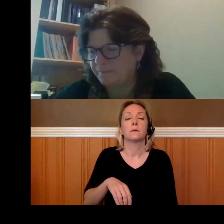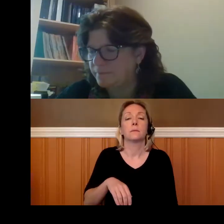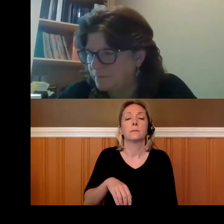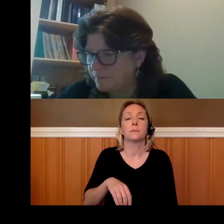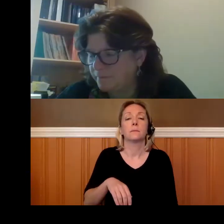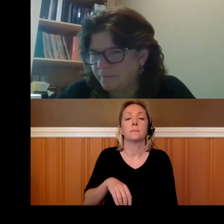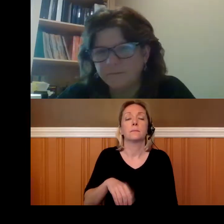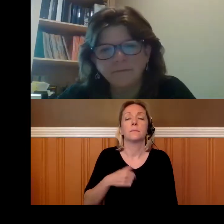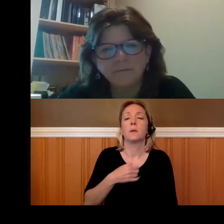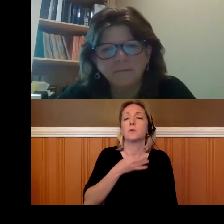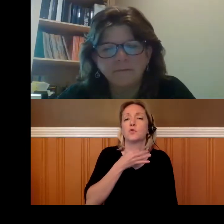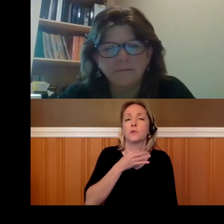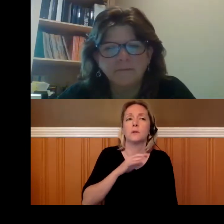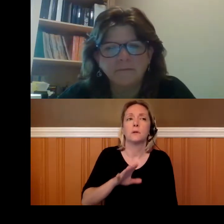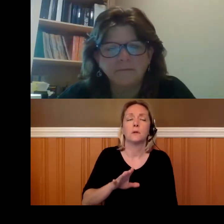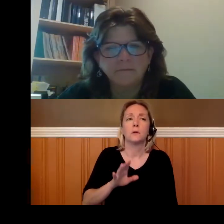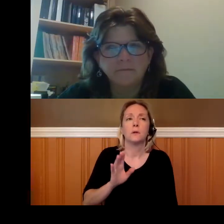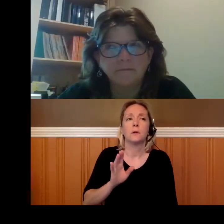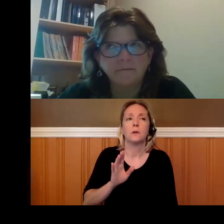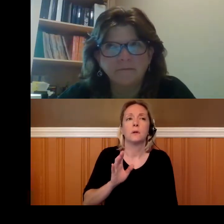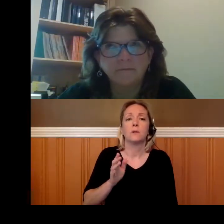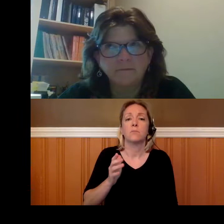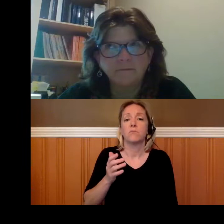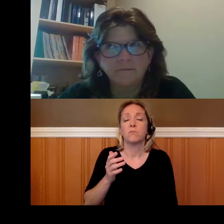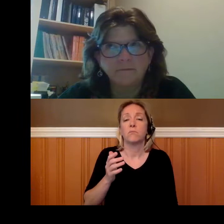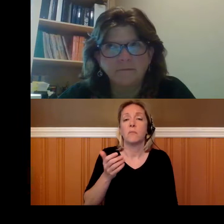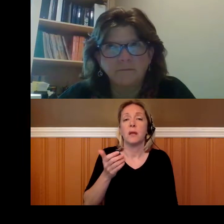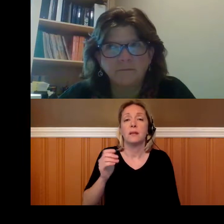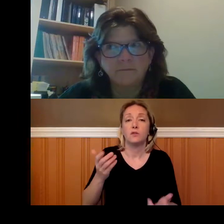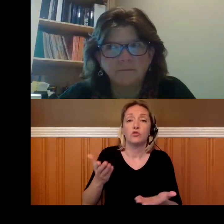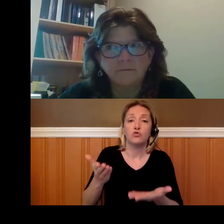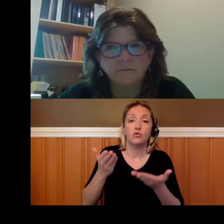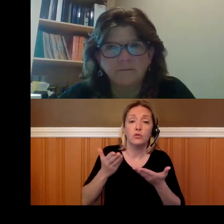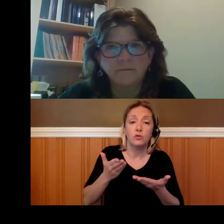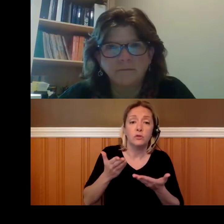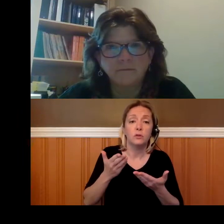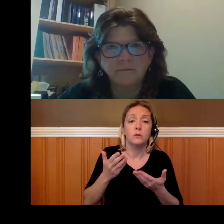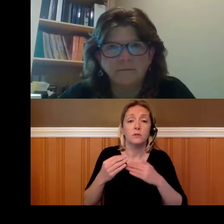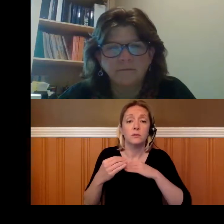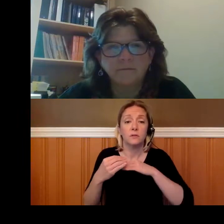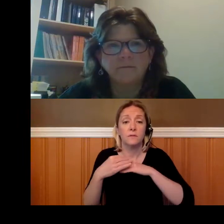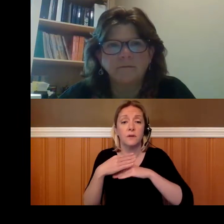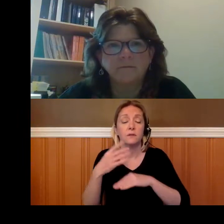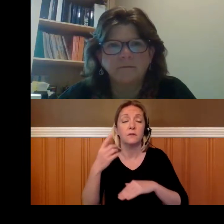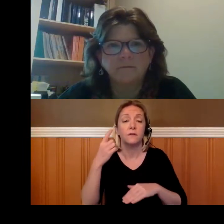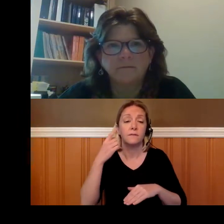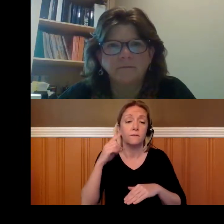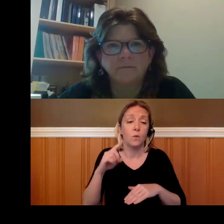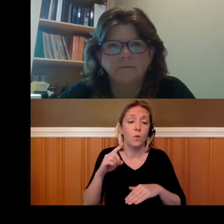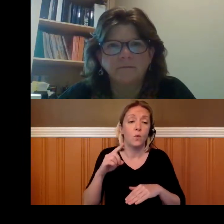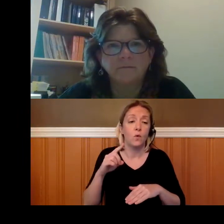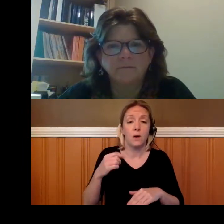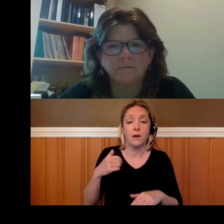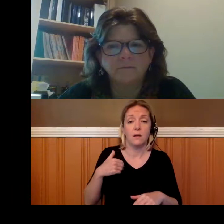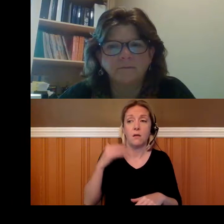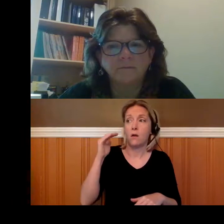What happens? I'm wondering what suggestions can be provided for young adults who